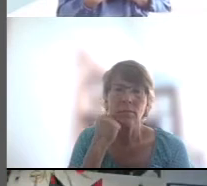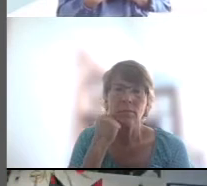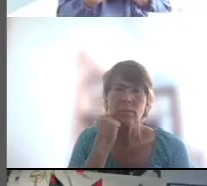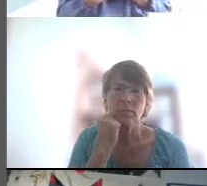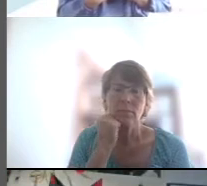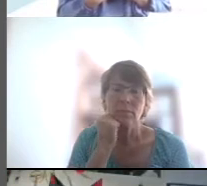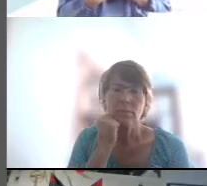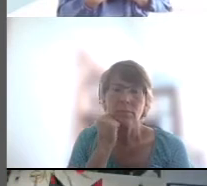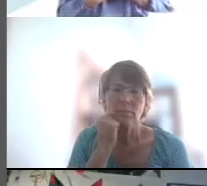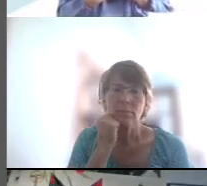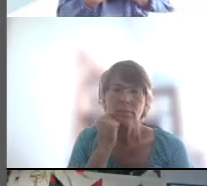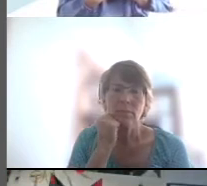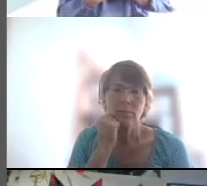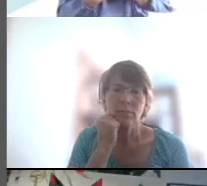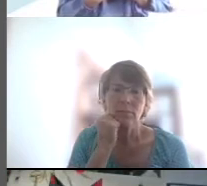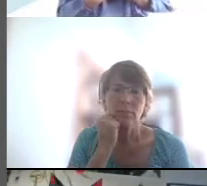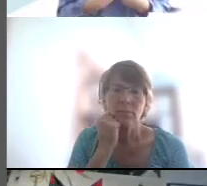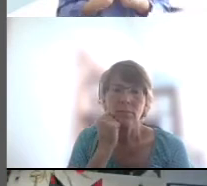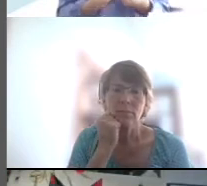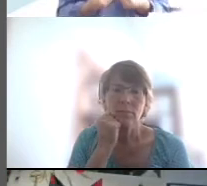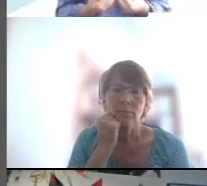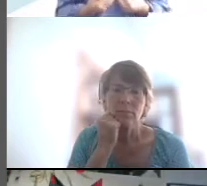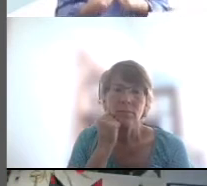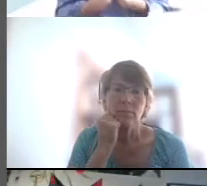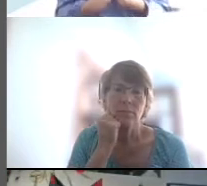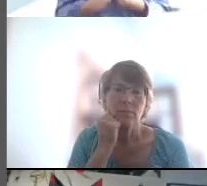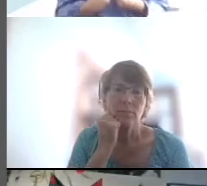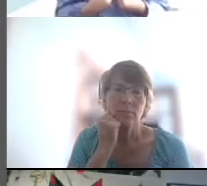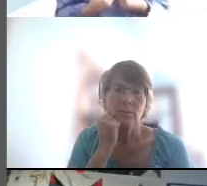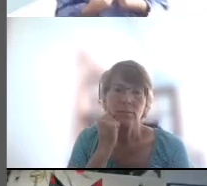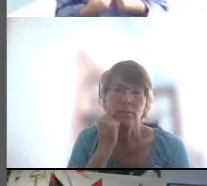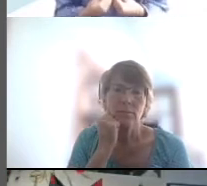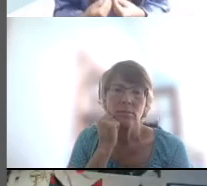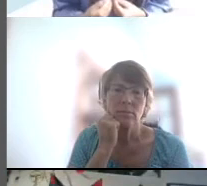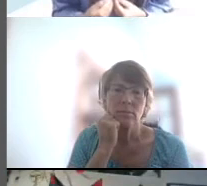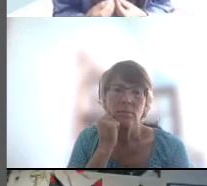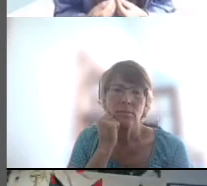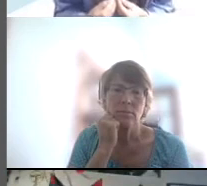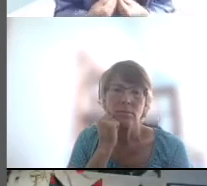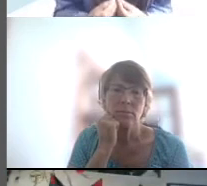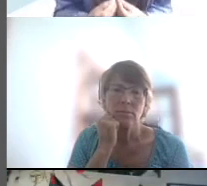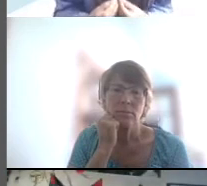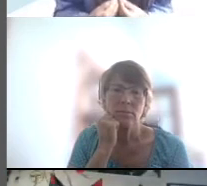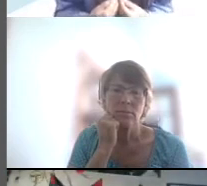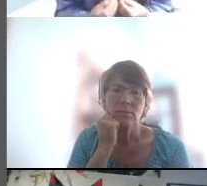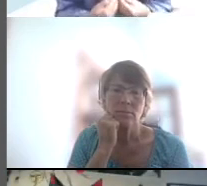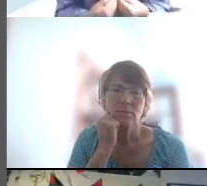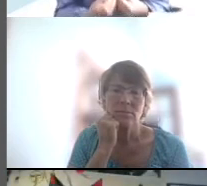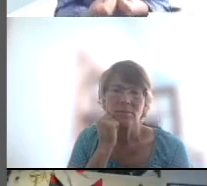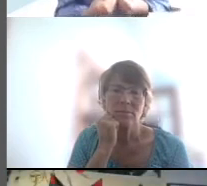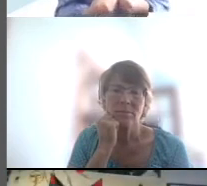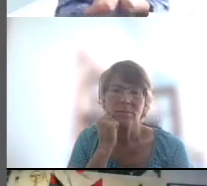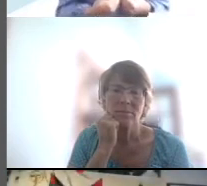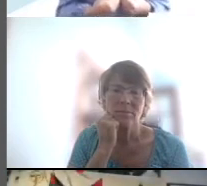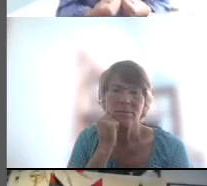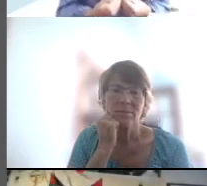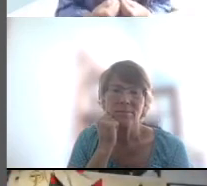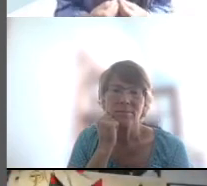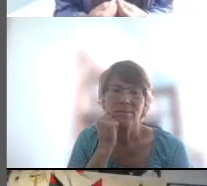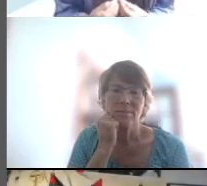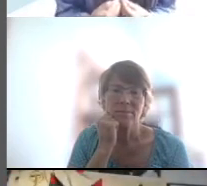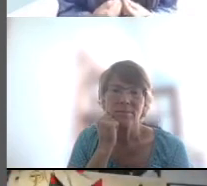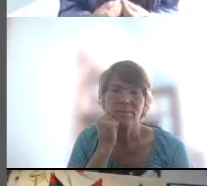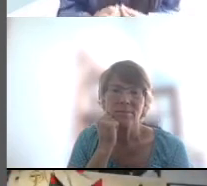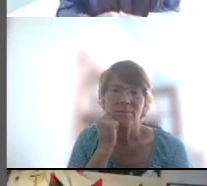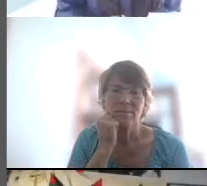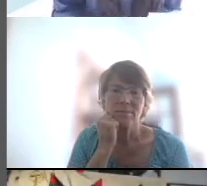water, and wind to whom we pray. So to end, I'd like to share the words of my 8-year-old son with his permission. He wrote this at school